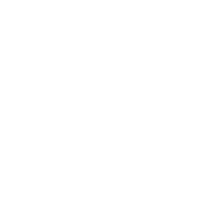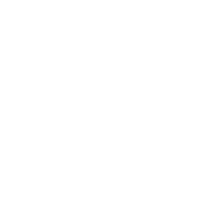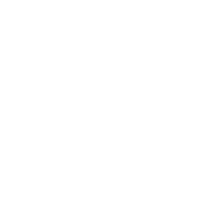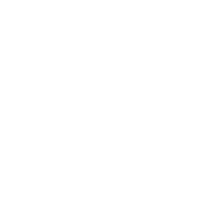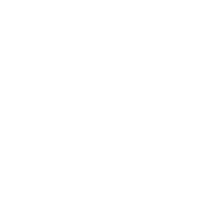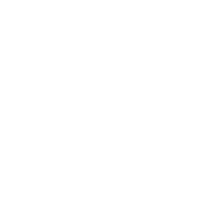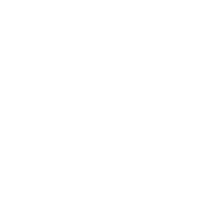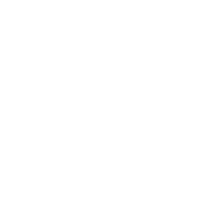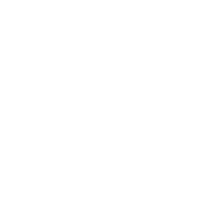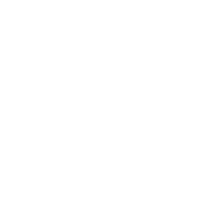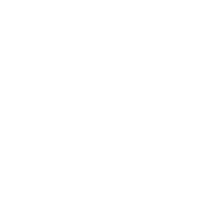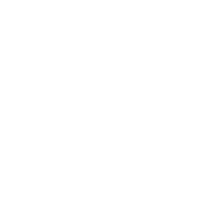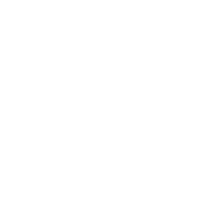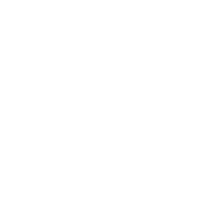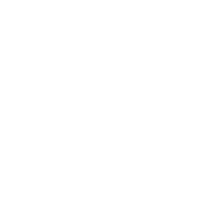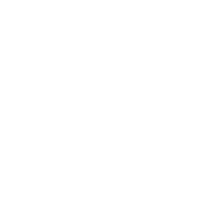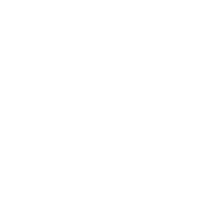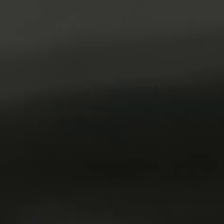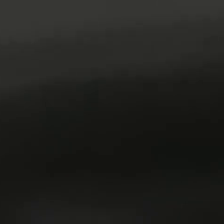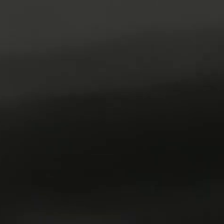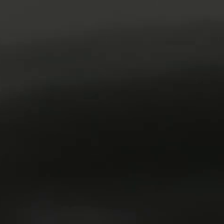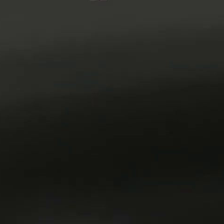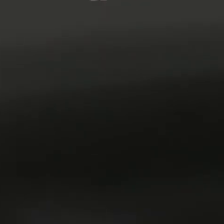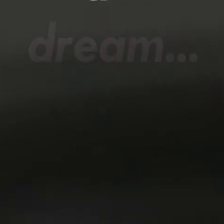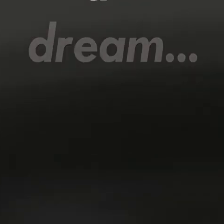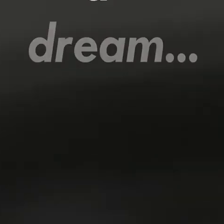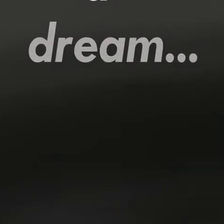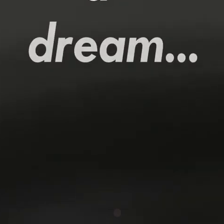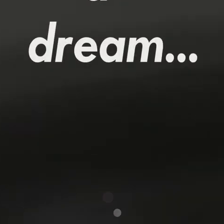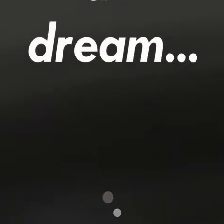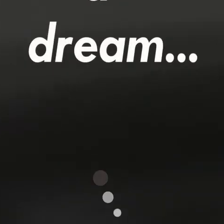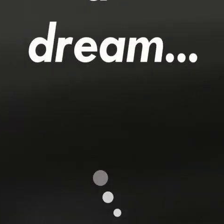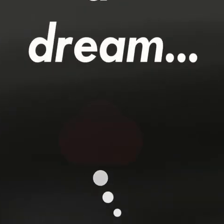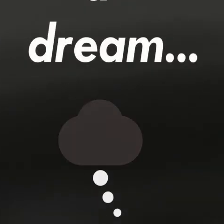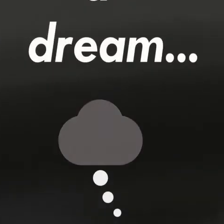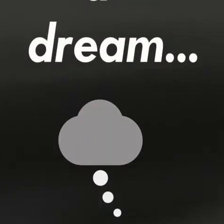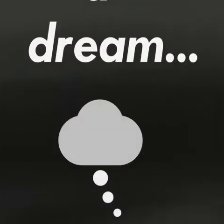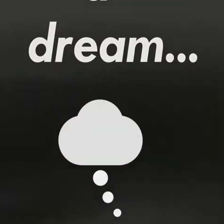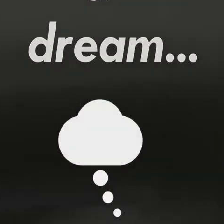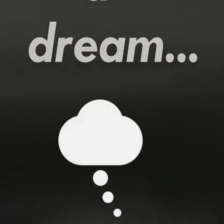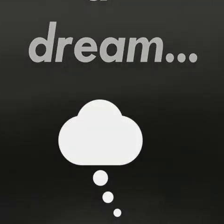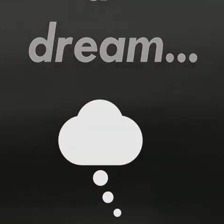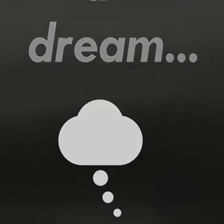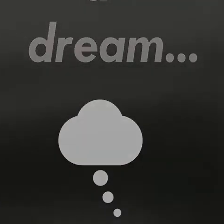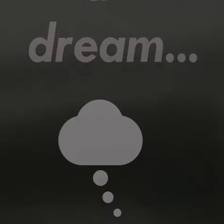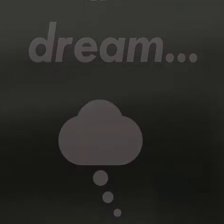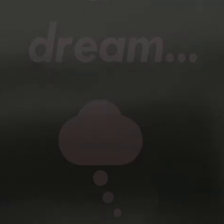video. Archival films, Martin Luther King, March on Washington. I have a dream